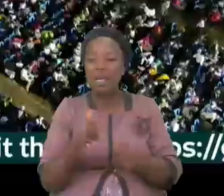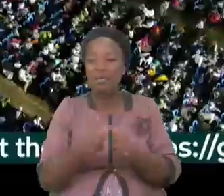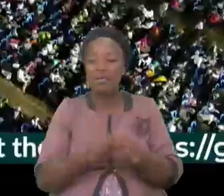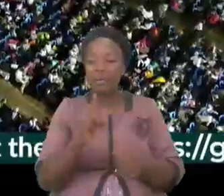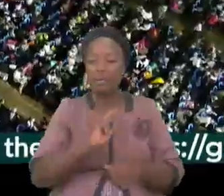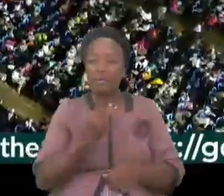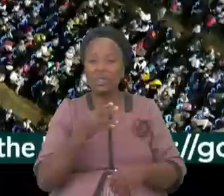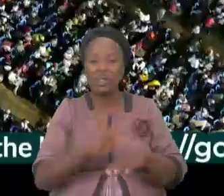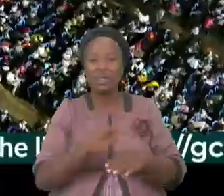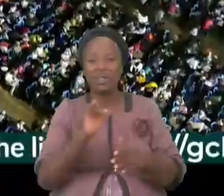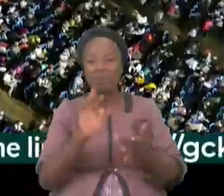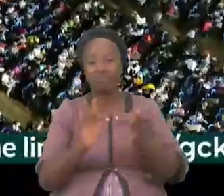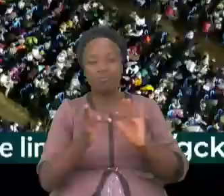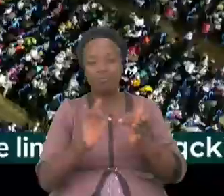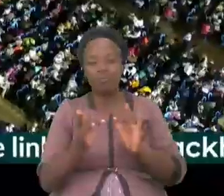See the link,